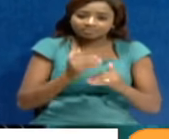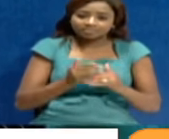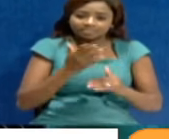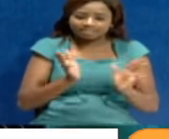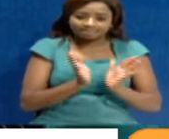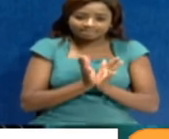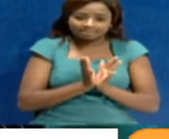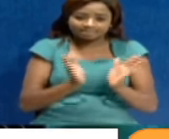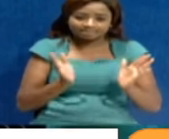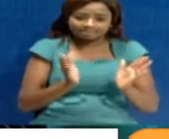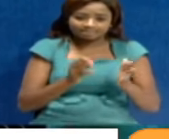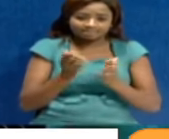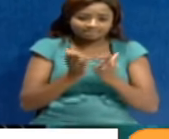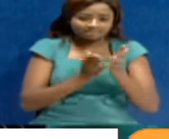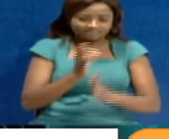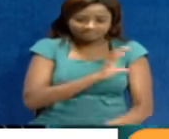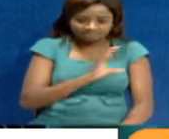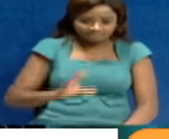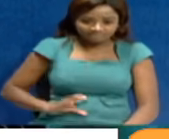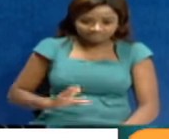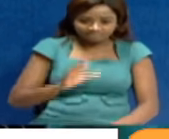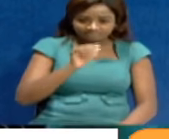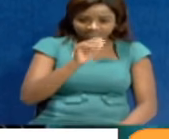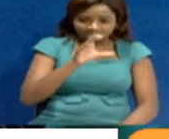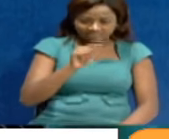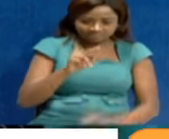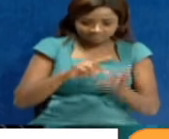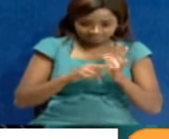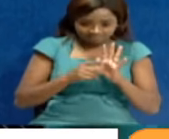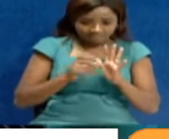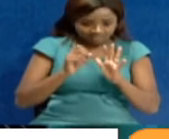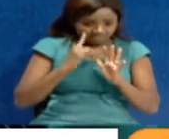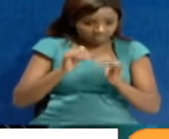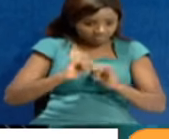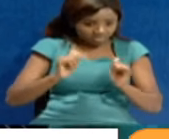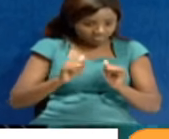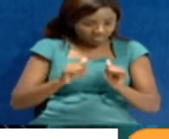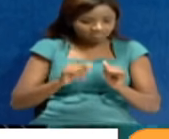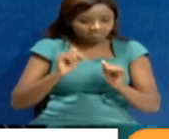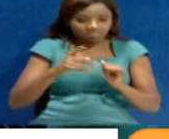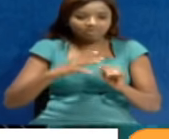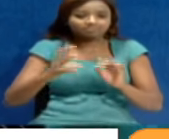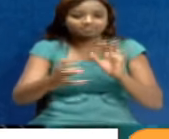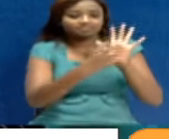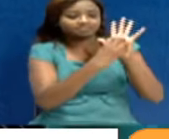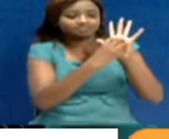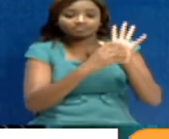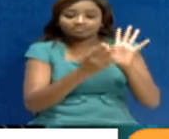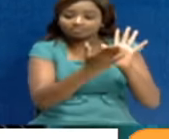Service Commission Act, these positions ought to have been advertised, persons who are interested